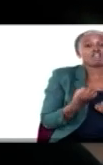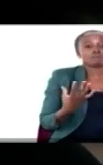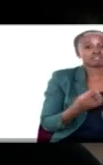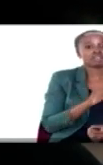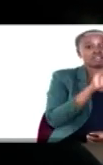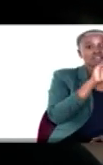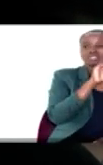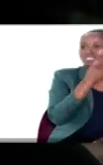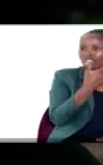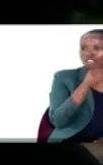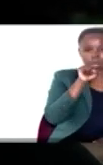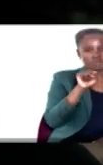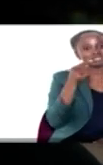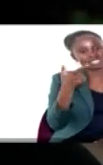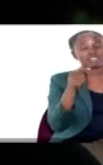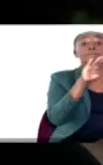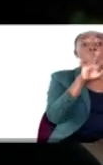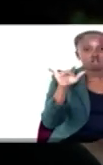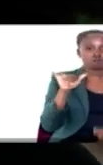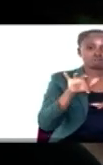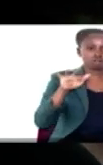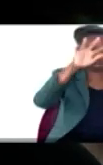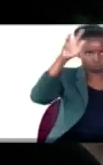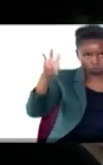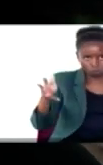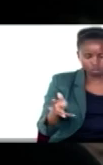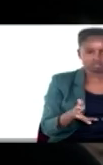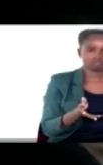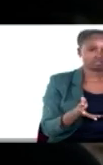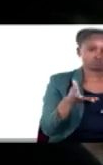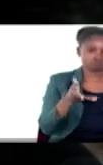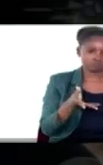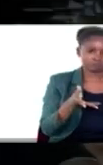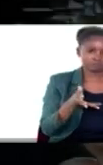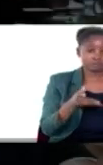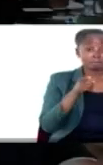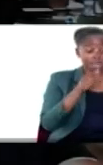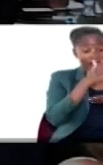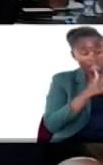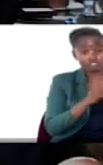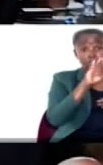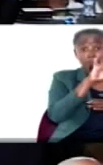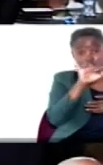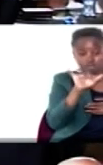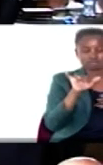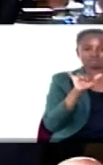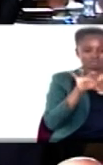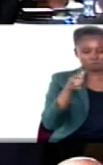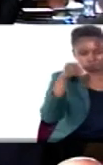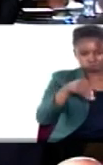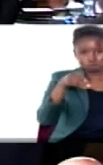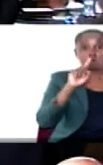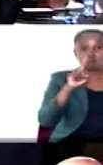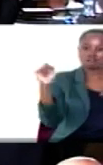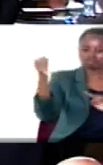billion people living in the world. Half of the additional 2 billion people who will come in the next